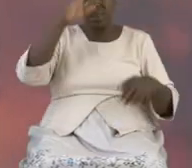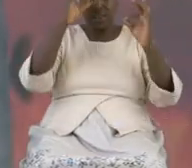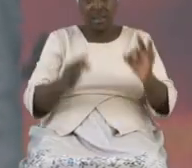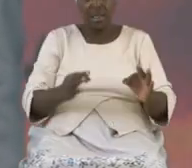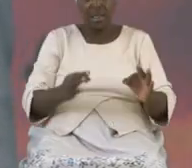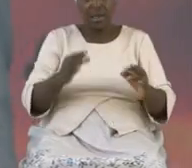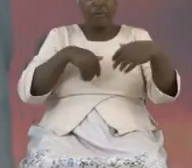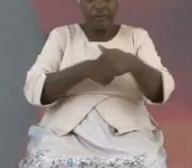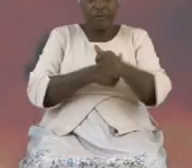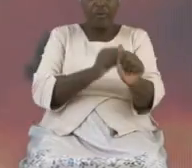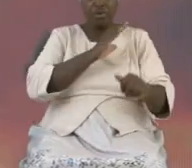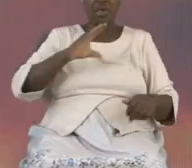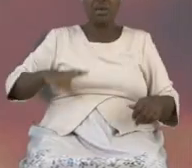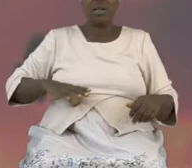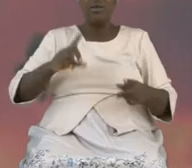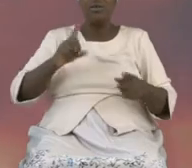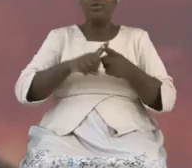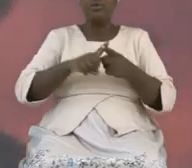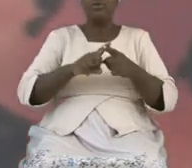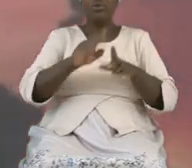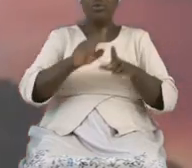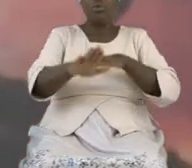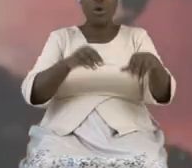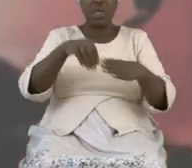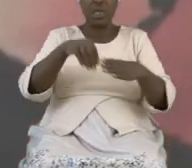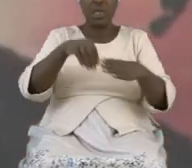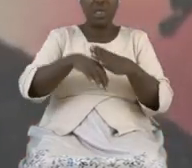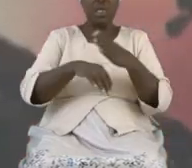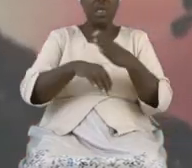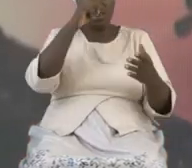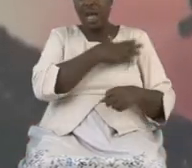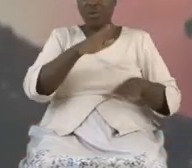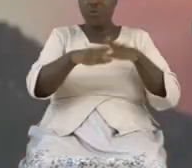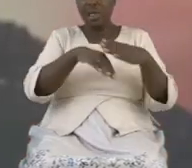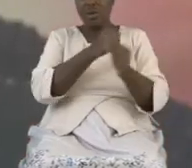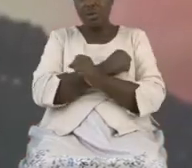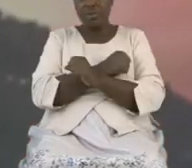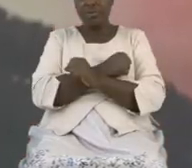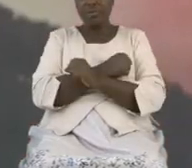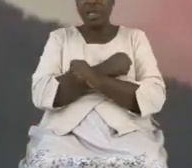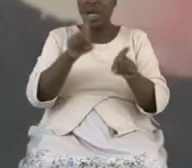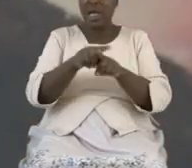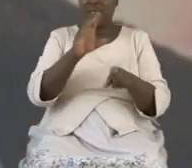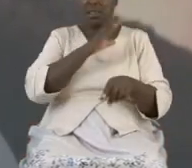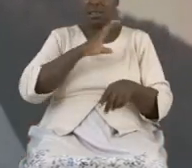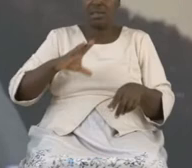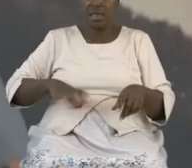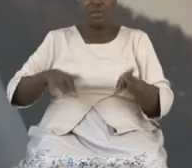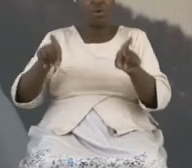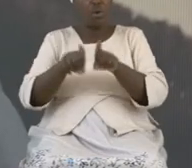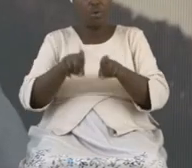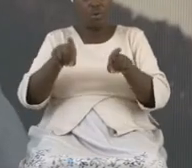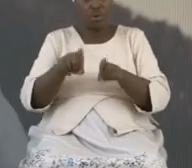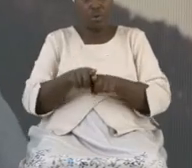Christ, to walk in love, and walk in love as Christ also has